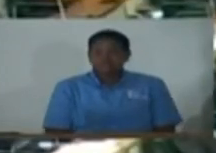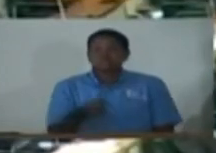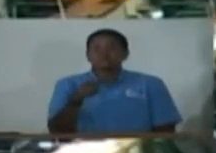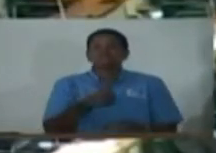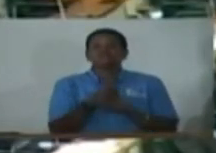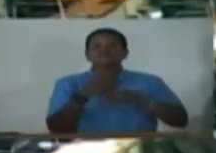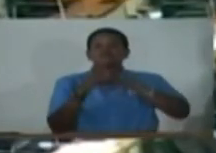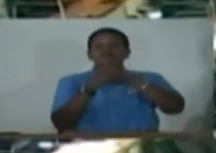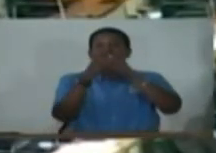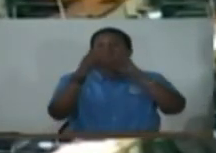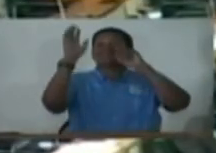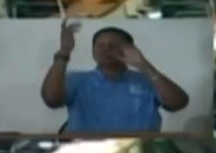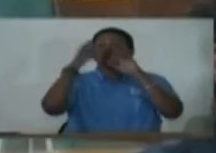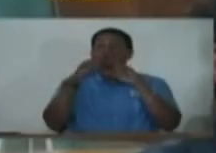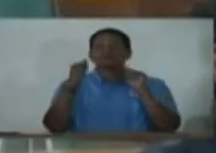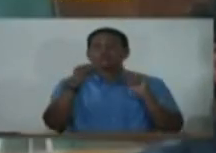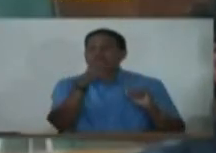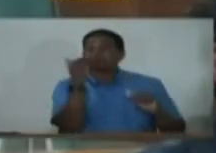You know, Madam Speaker,